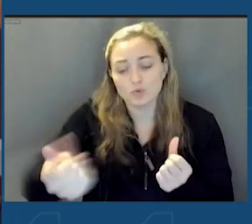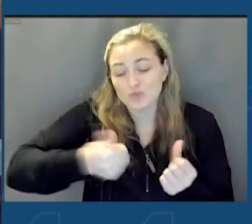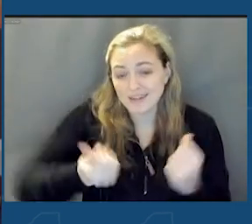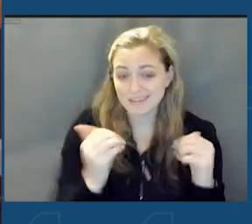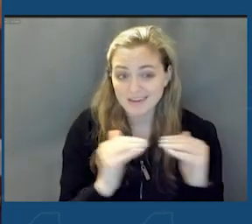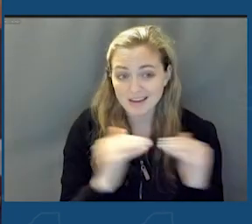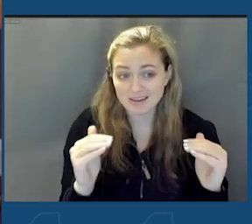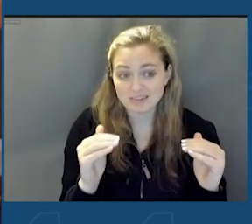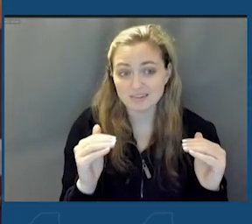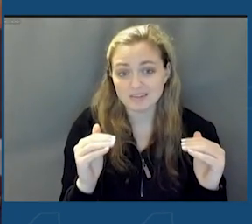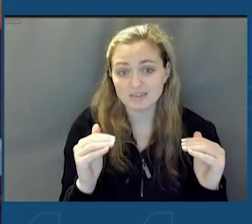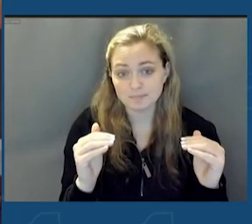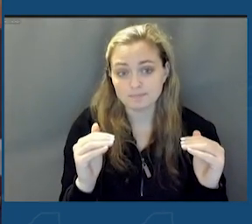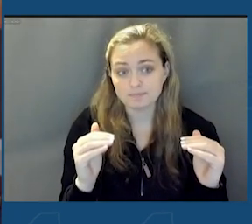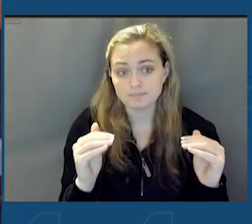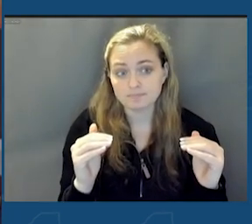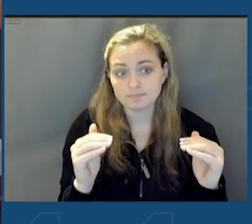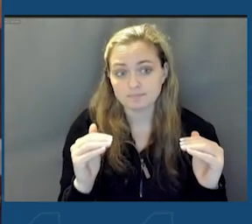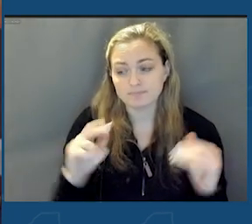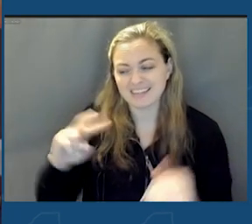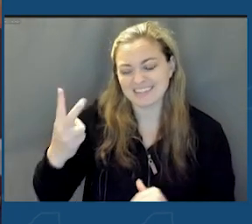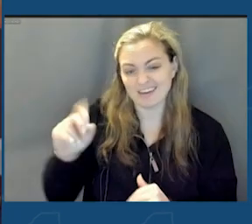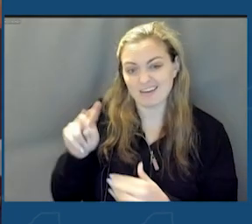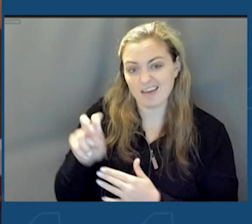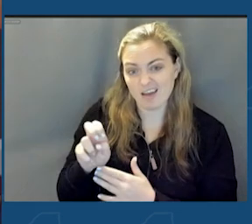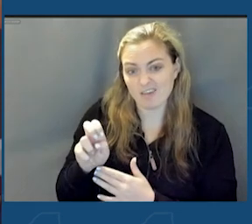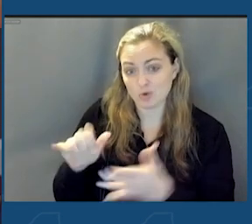Congresita, 2nd Avenue subway, ya sabe, you know.